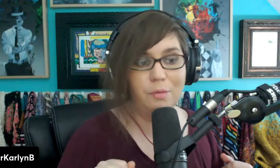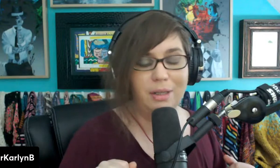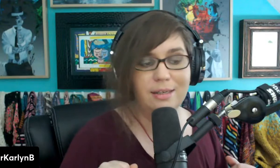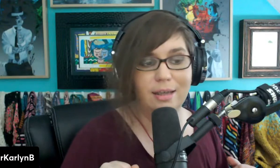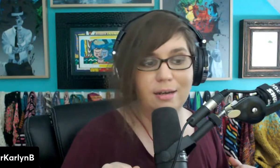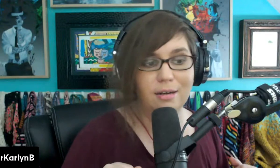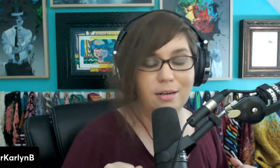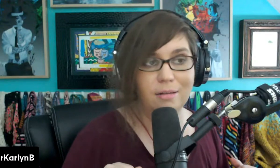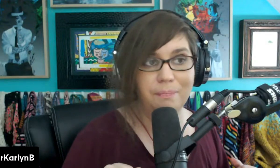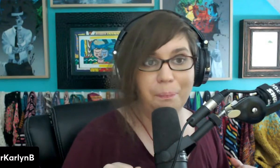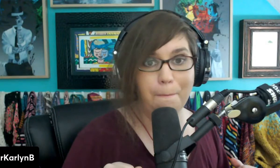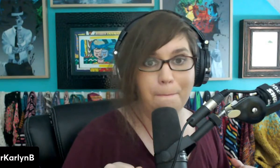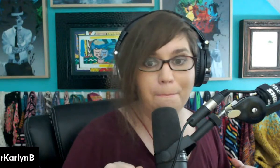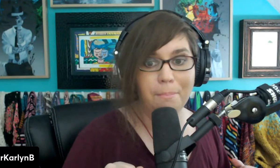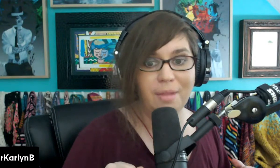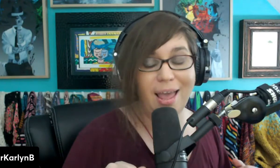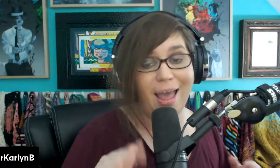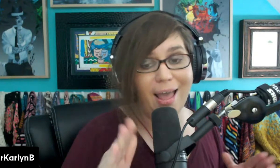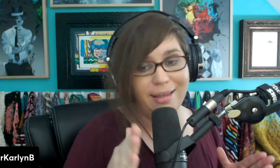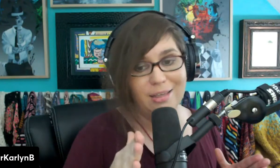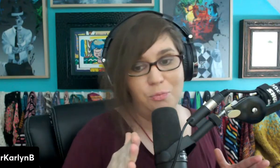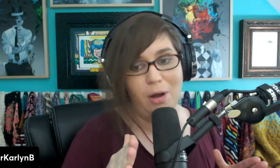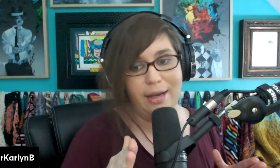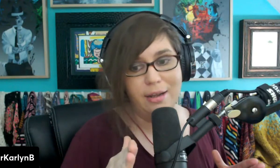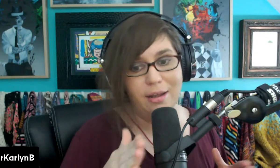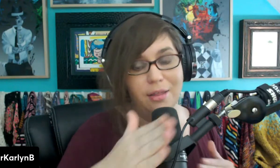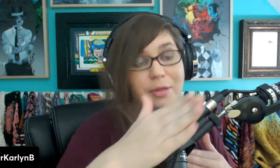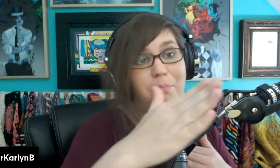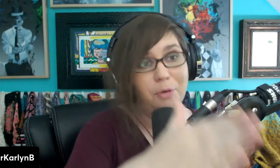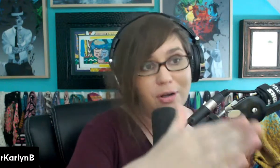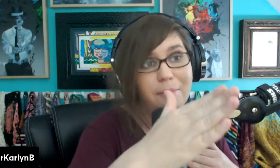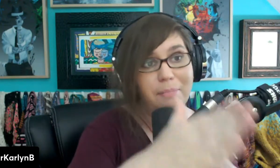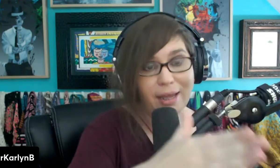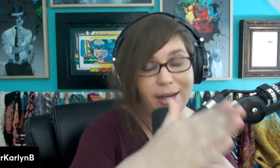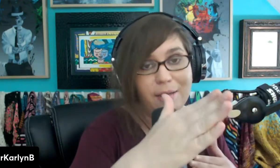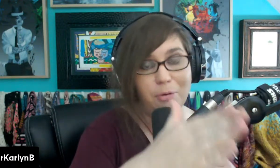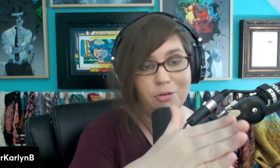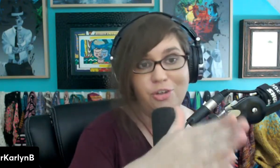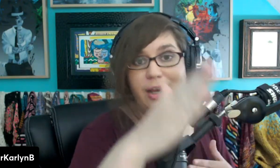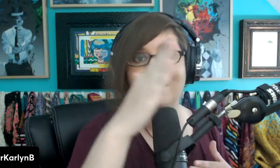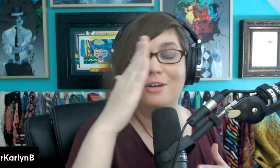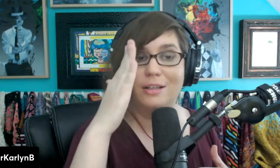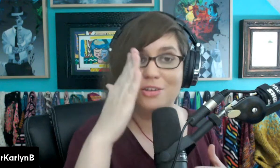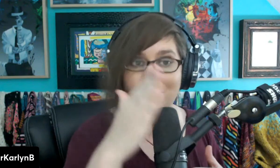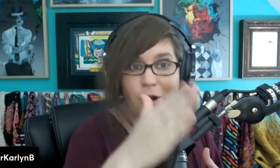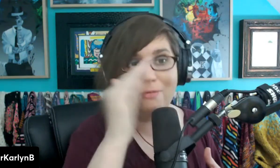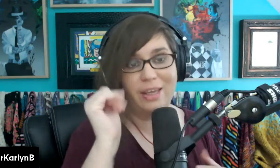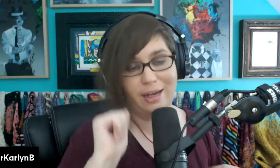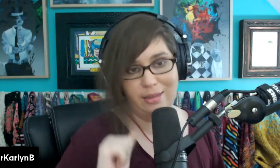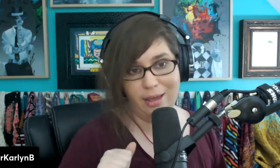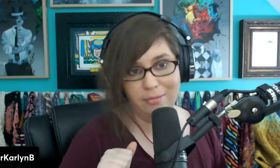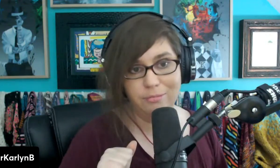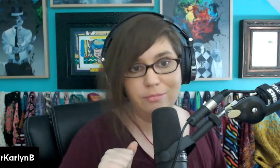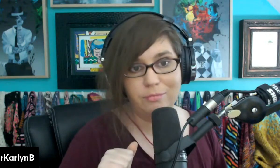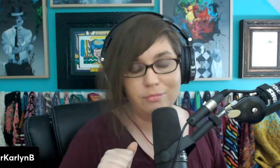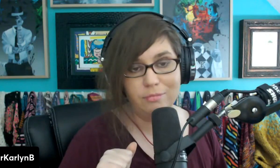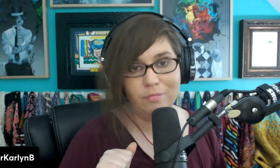going to replace it. And guess what? The book banning bullshit is not solving